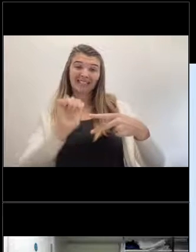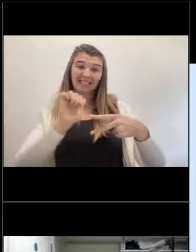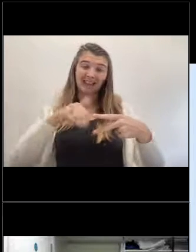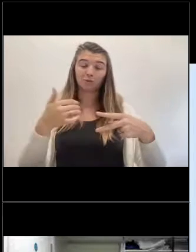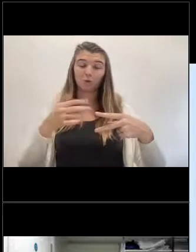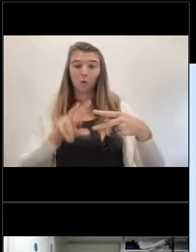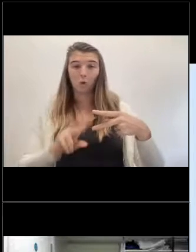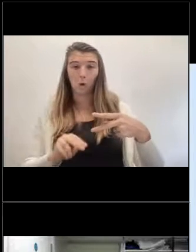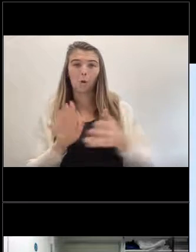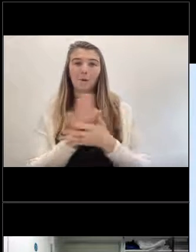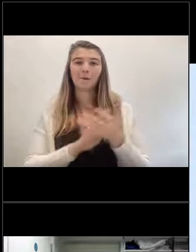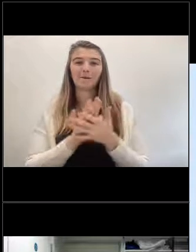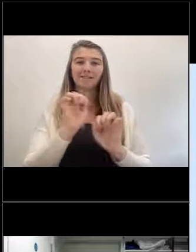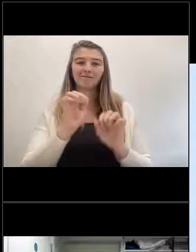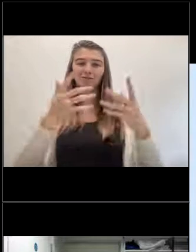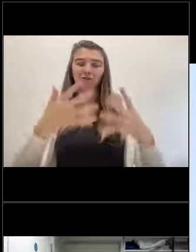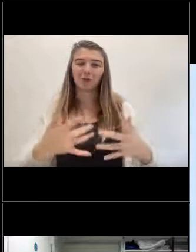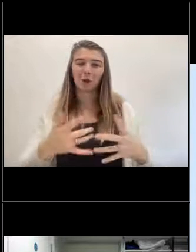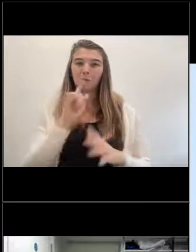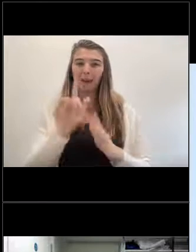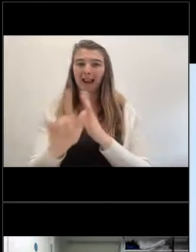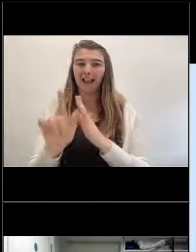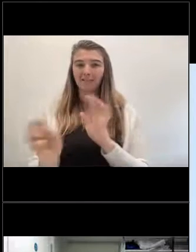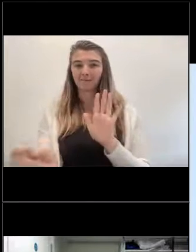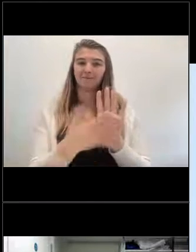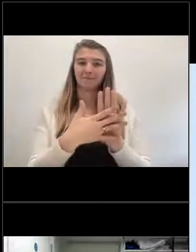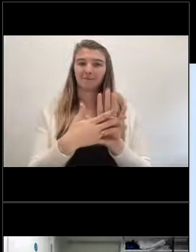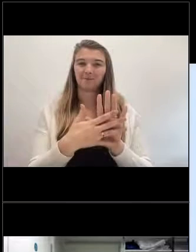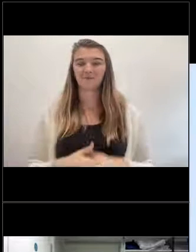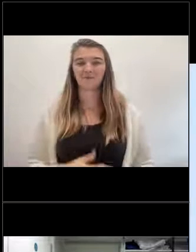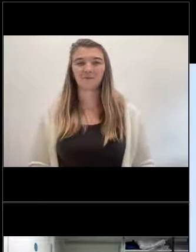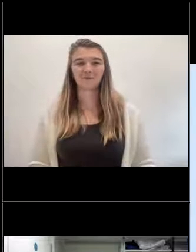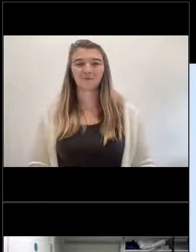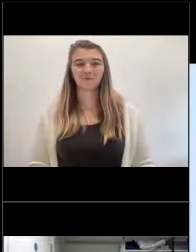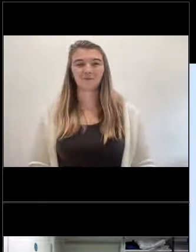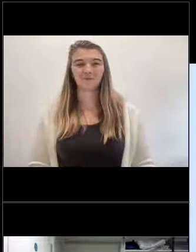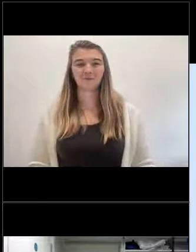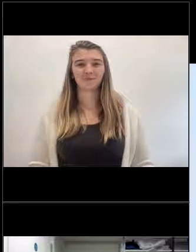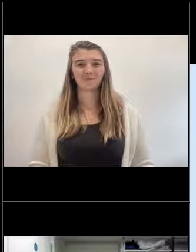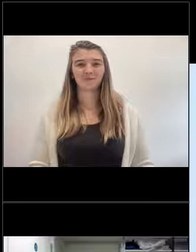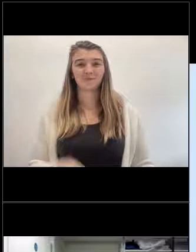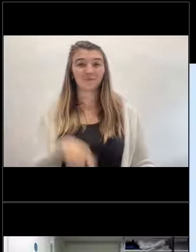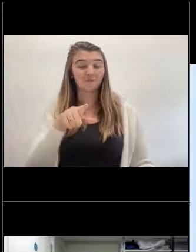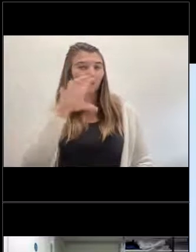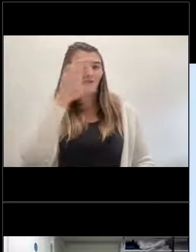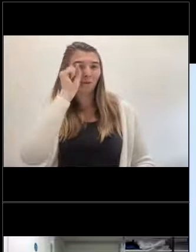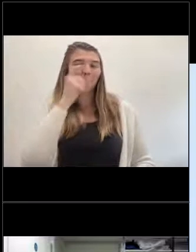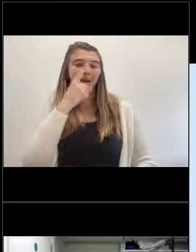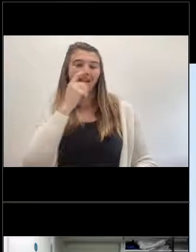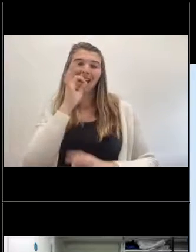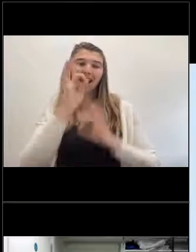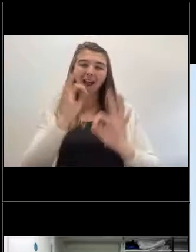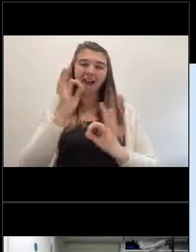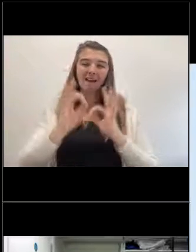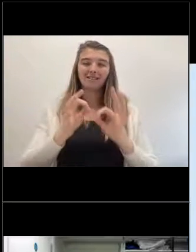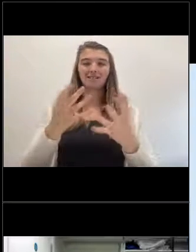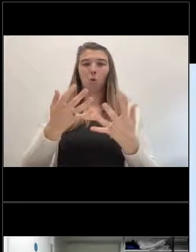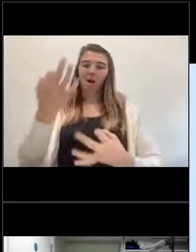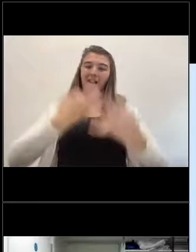be getting the results on the screen in just a short amount of time. Do remember you can ask questions as well if any questions come